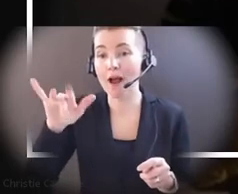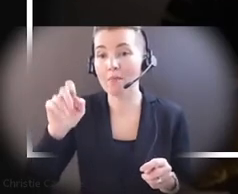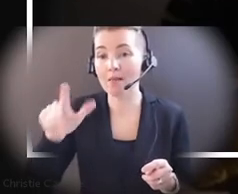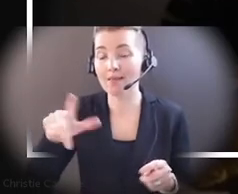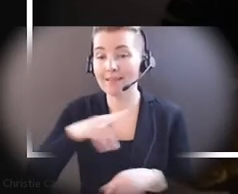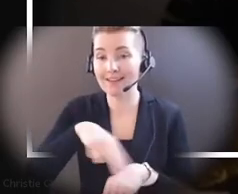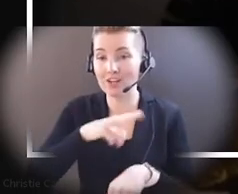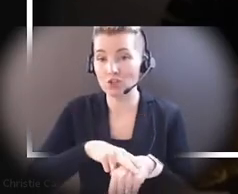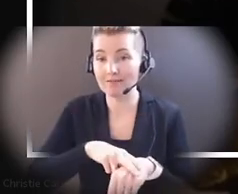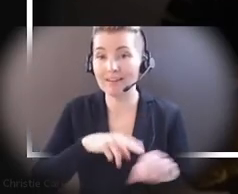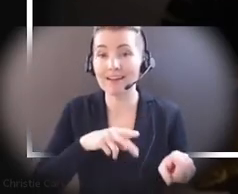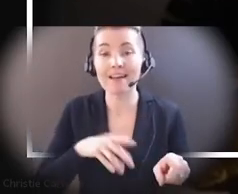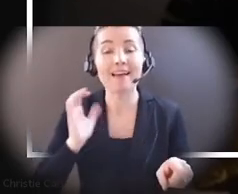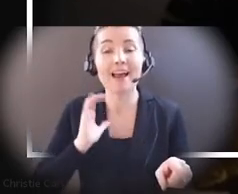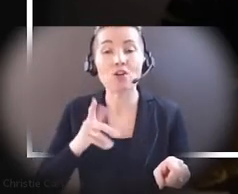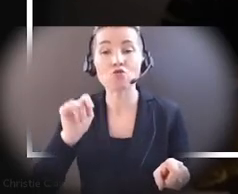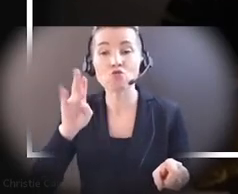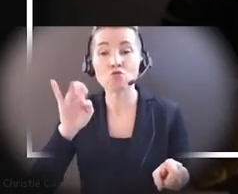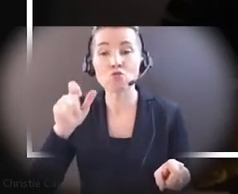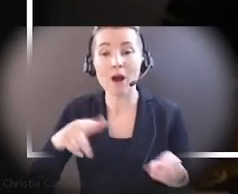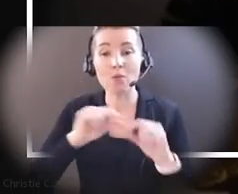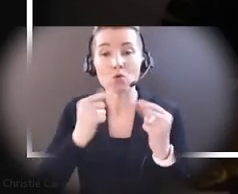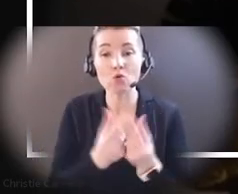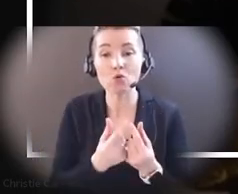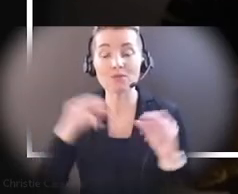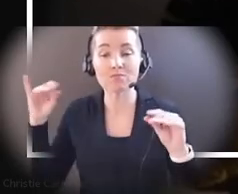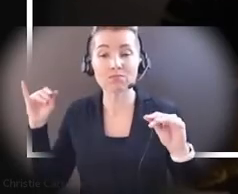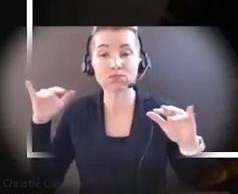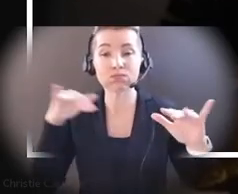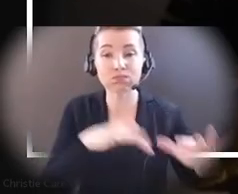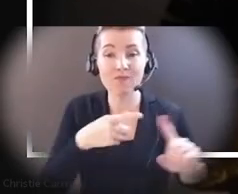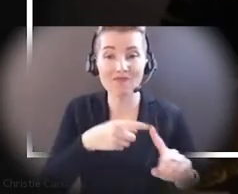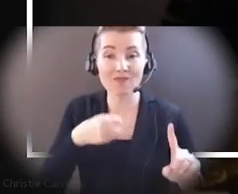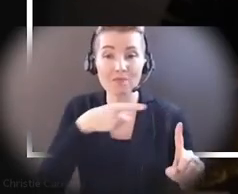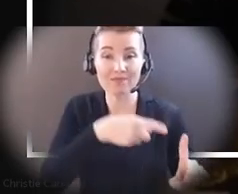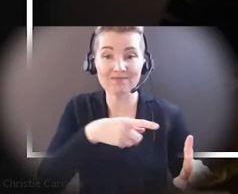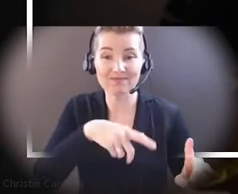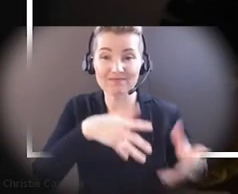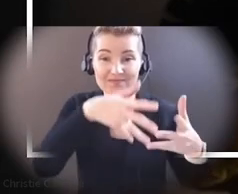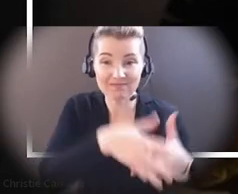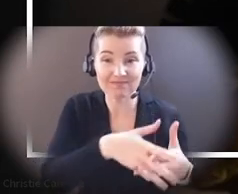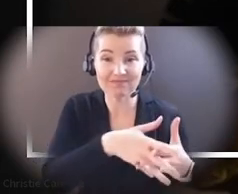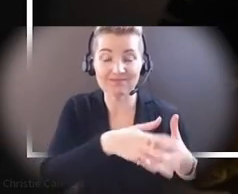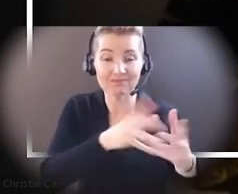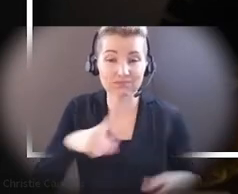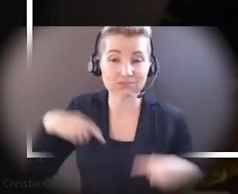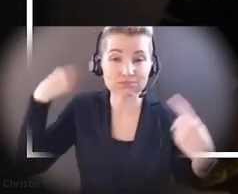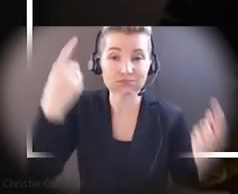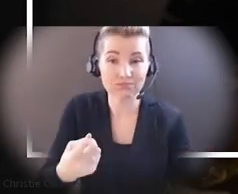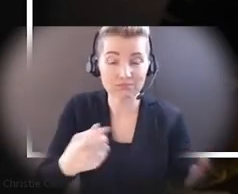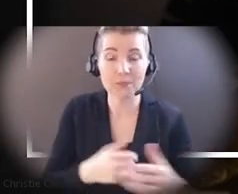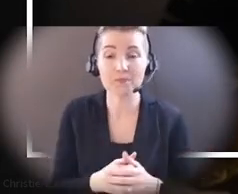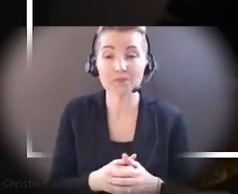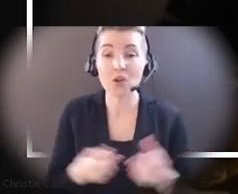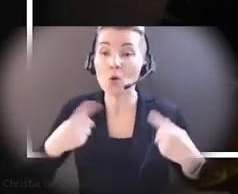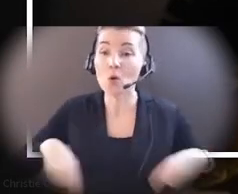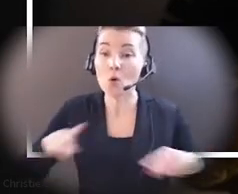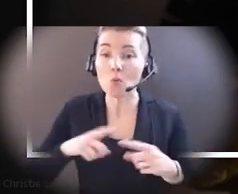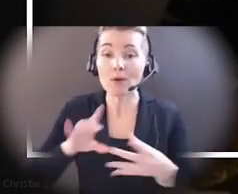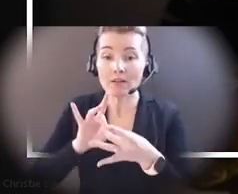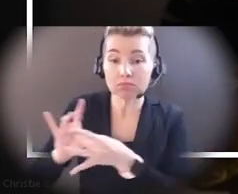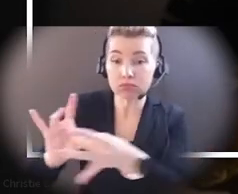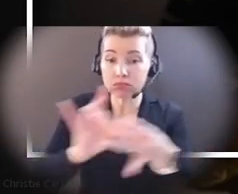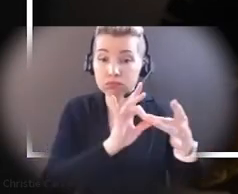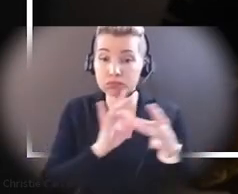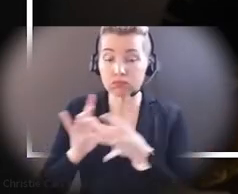the many missionized tribal groups from across the region. We who are able to connect with each other via Zoom or